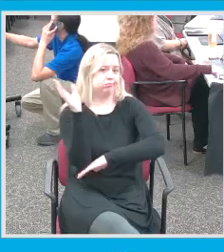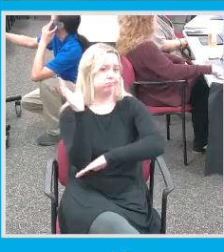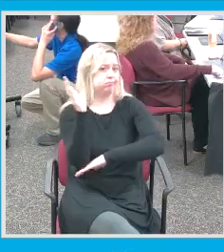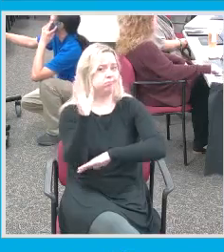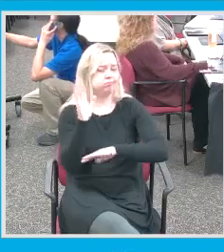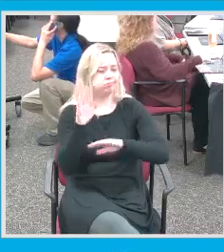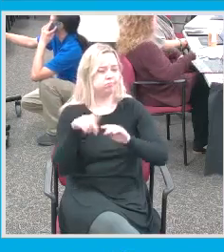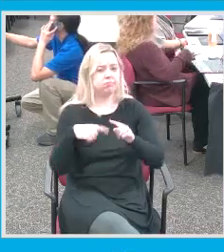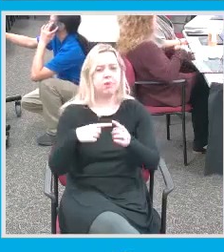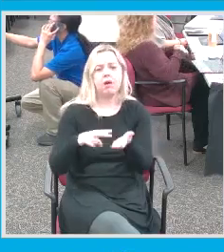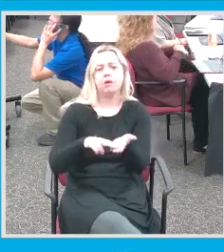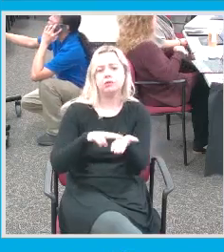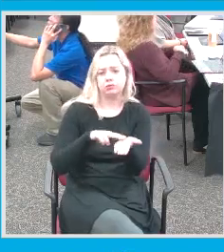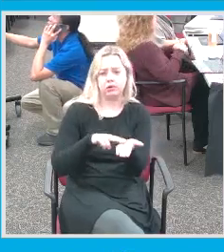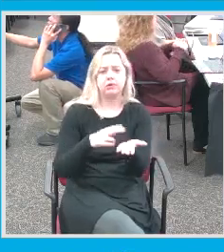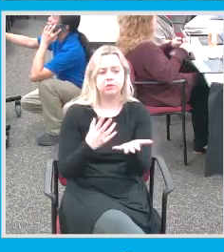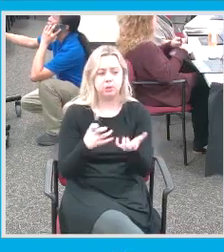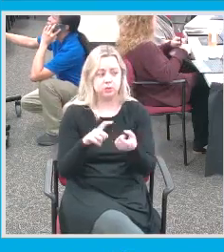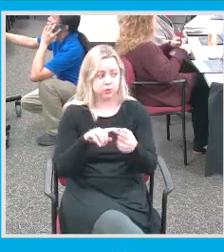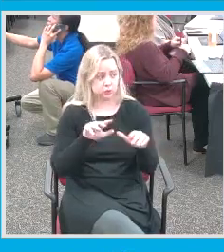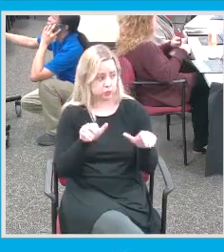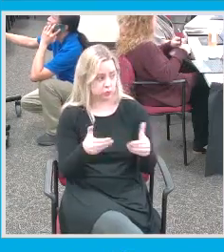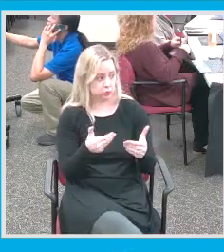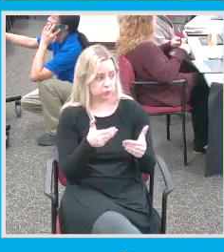come up?